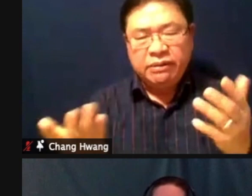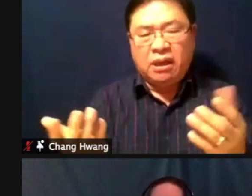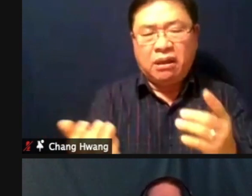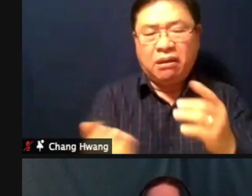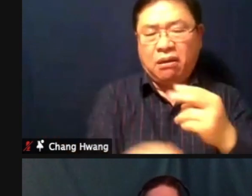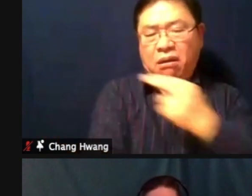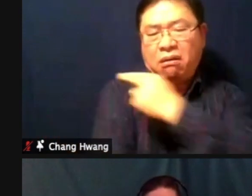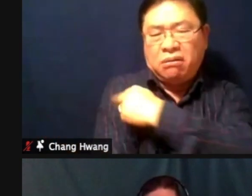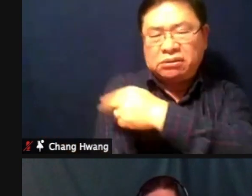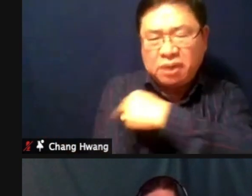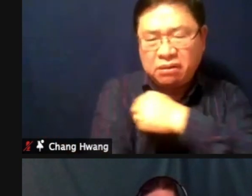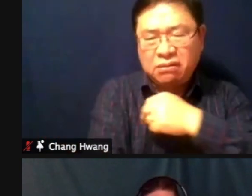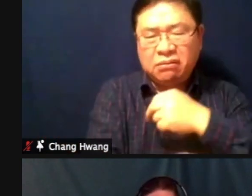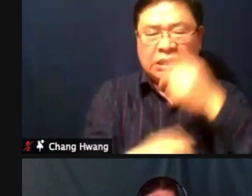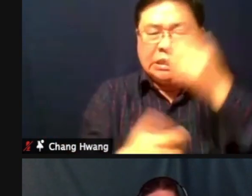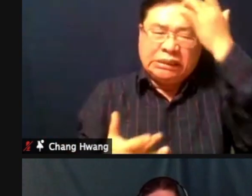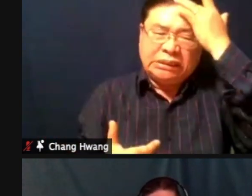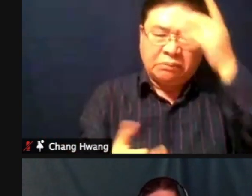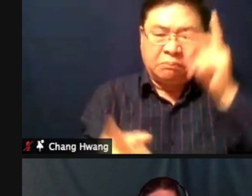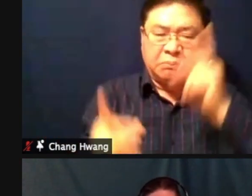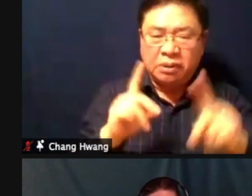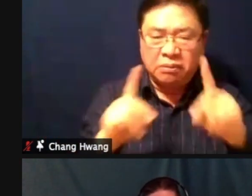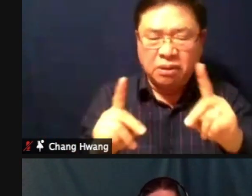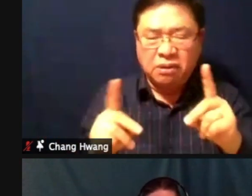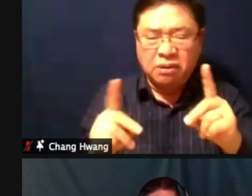Keep in mind that at that time, education was not the best.